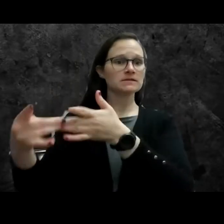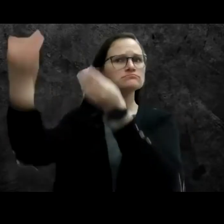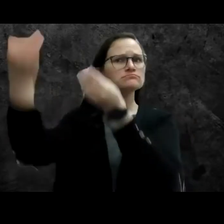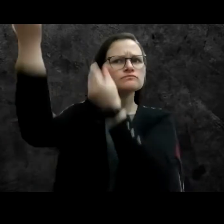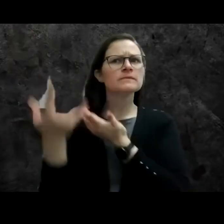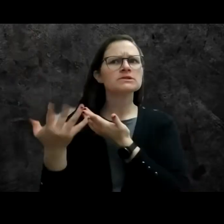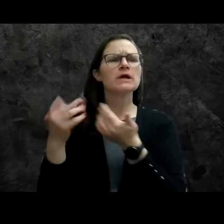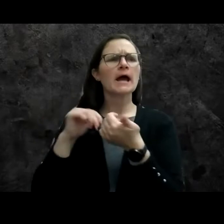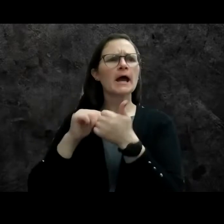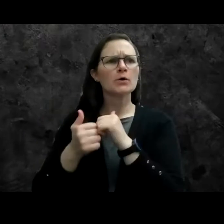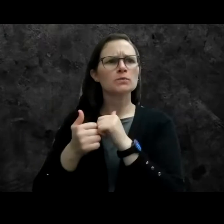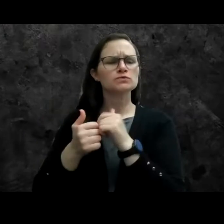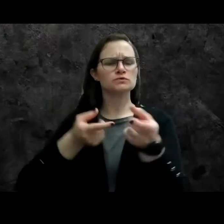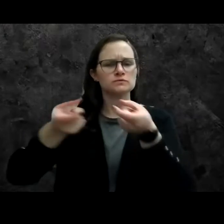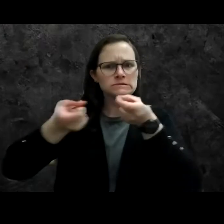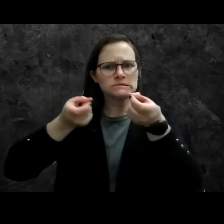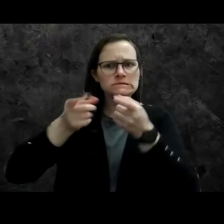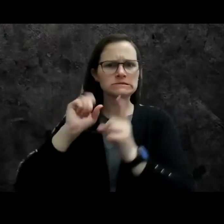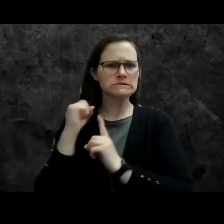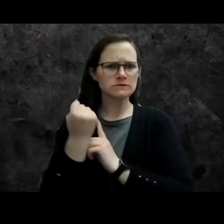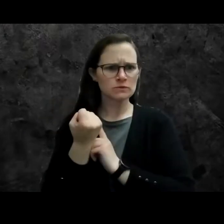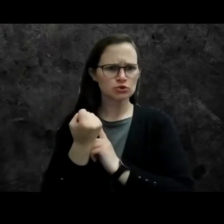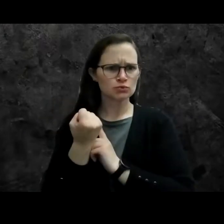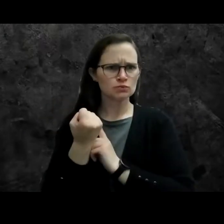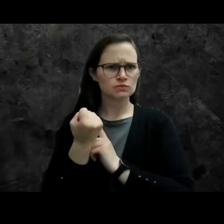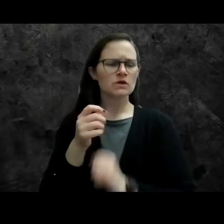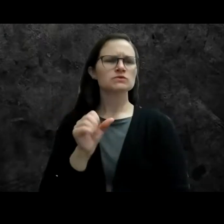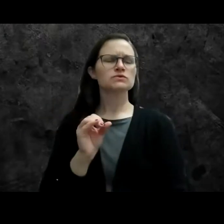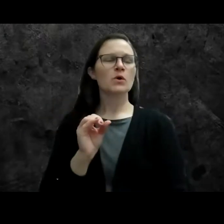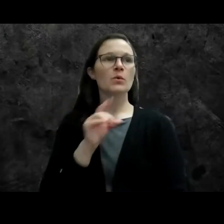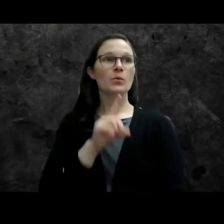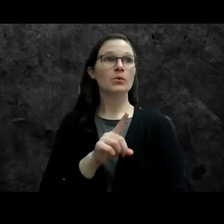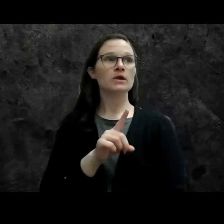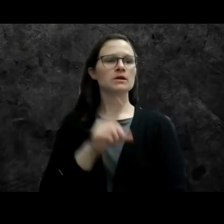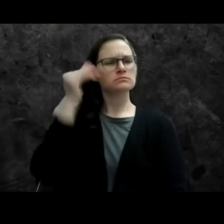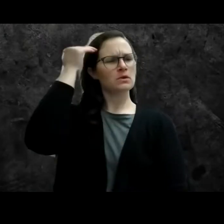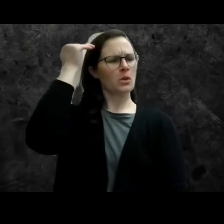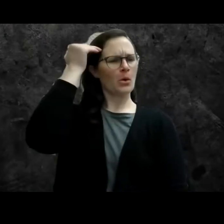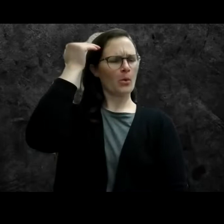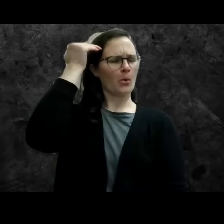to manage within this environment. But what we'll learn very, very quickly is that